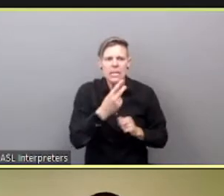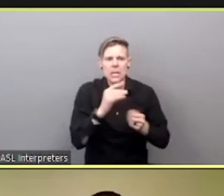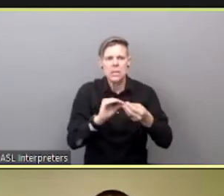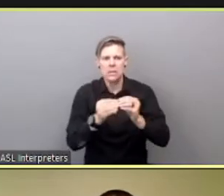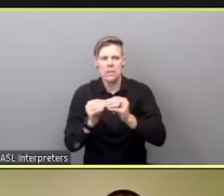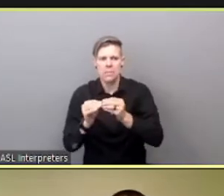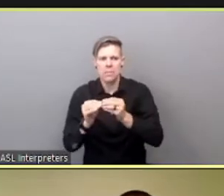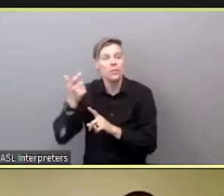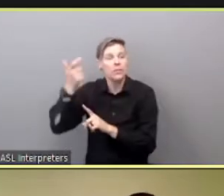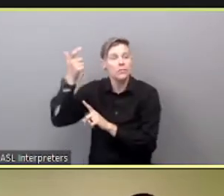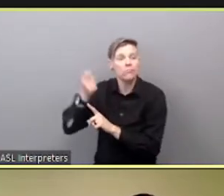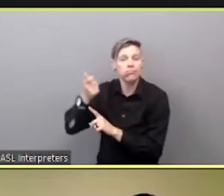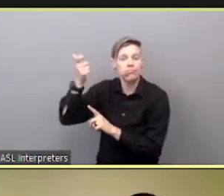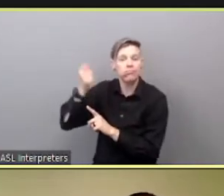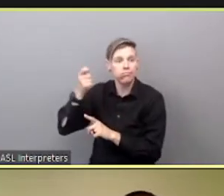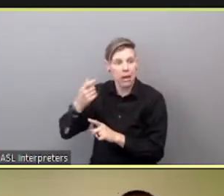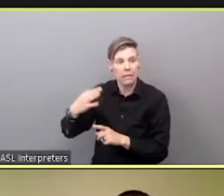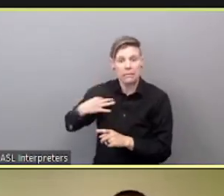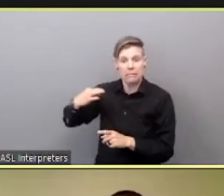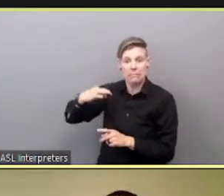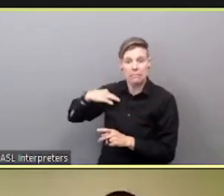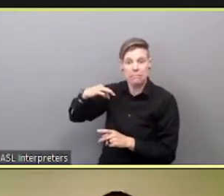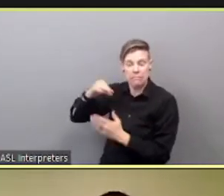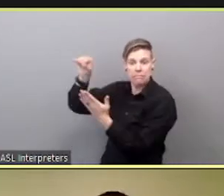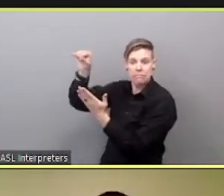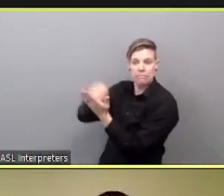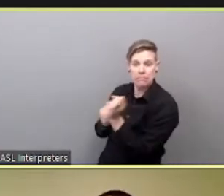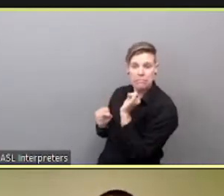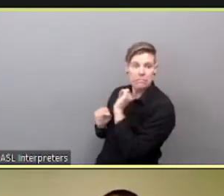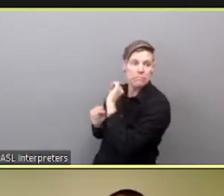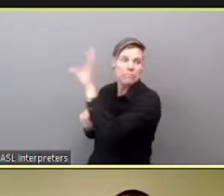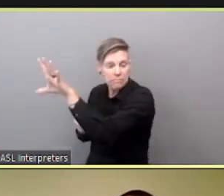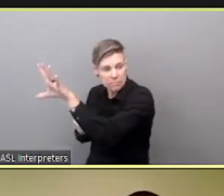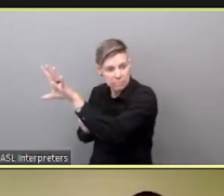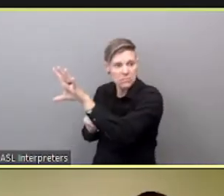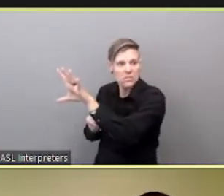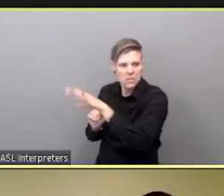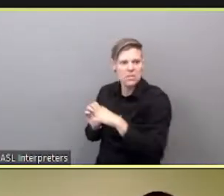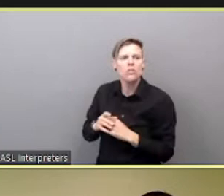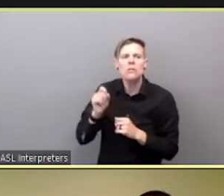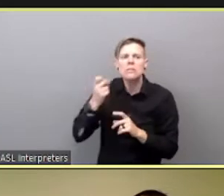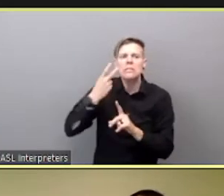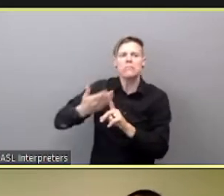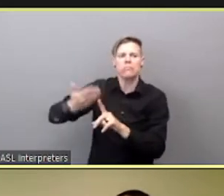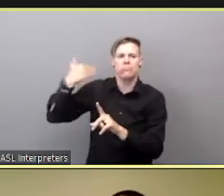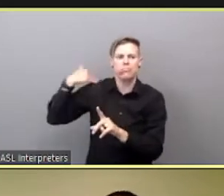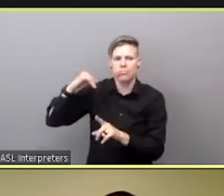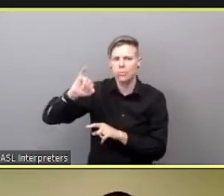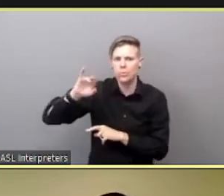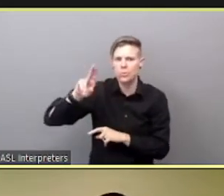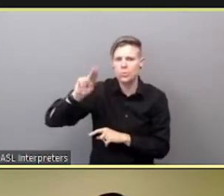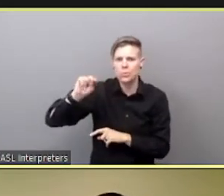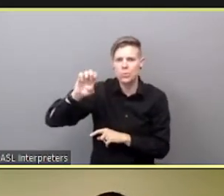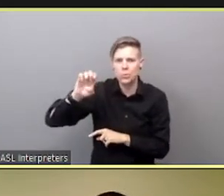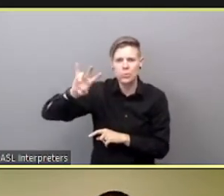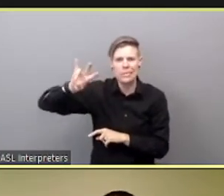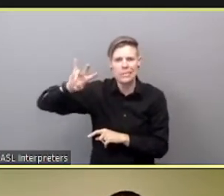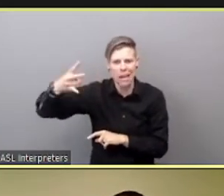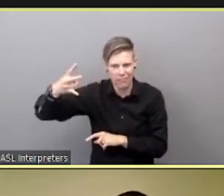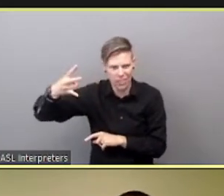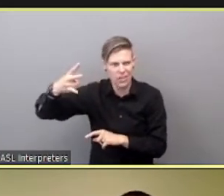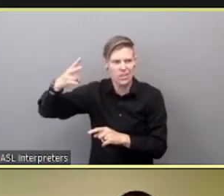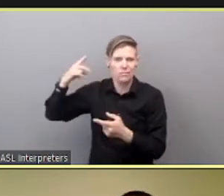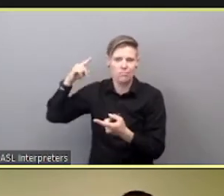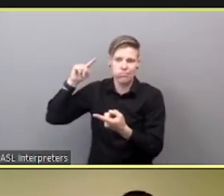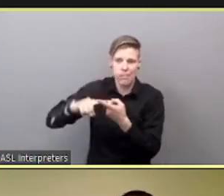claimants over a period of time going back to 6/7 of 2021. It's important to note here that on